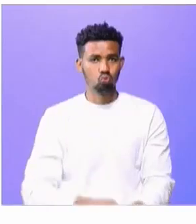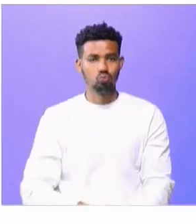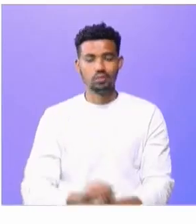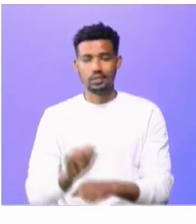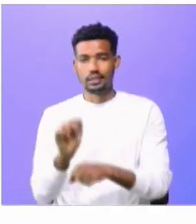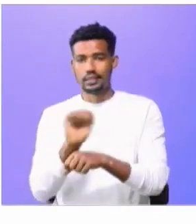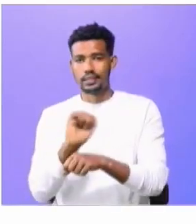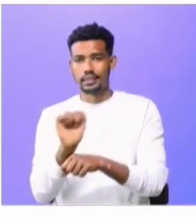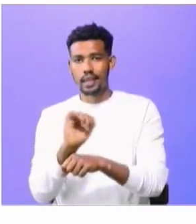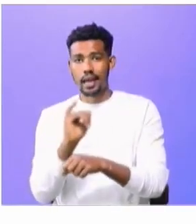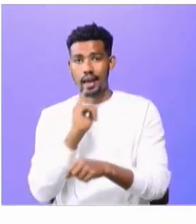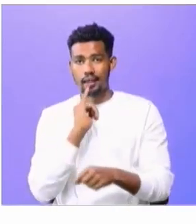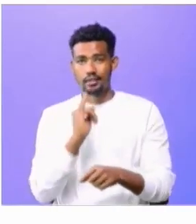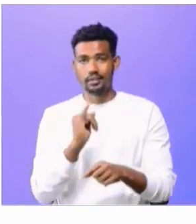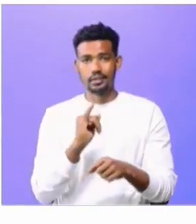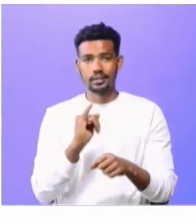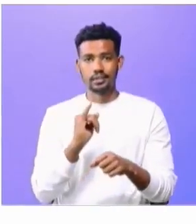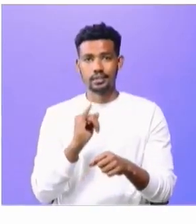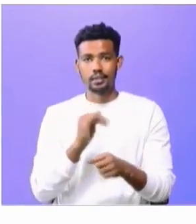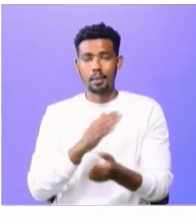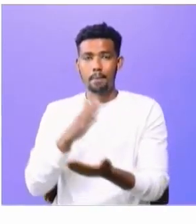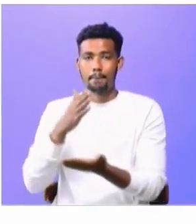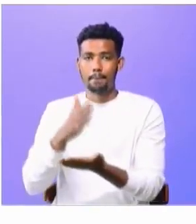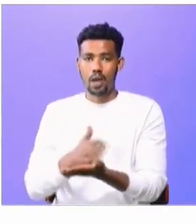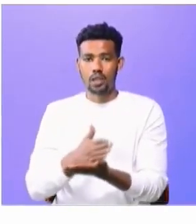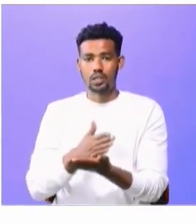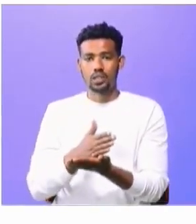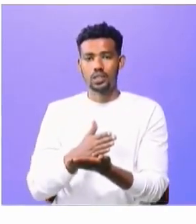is parked